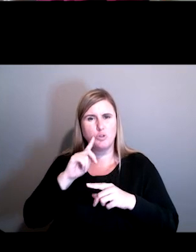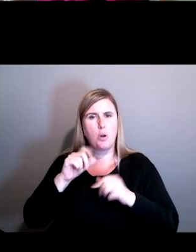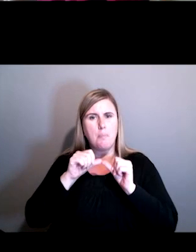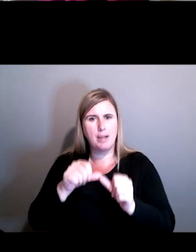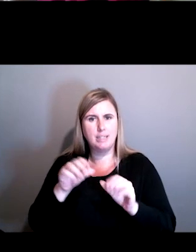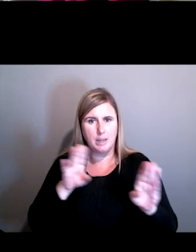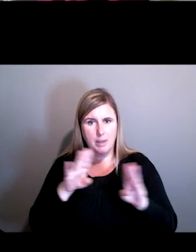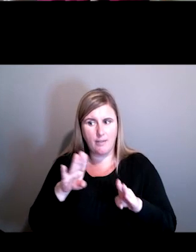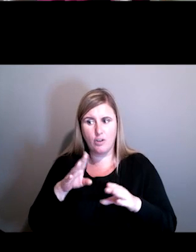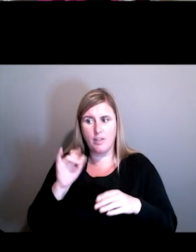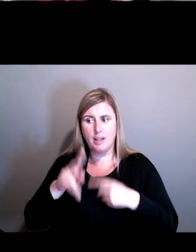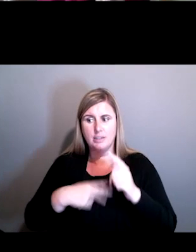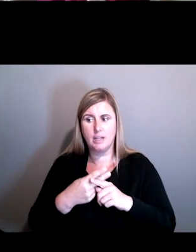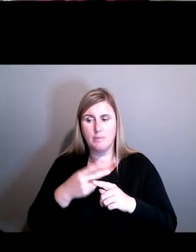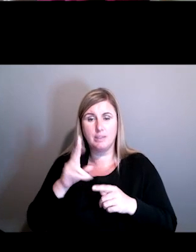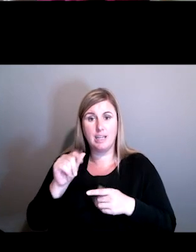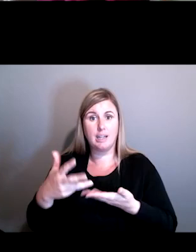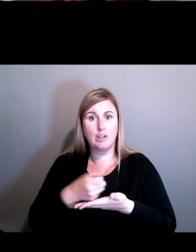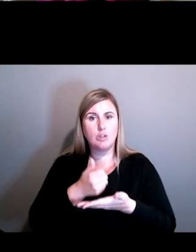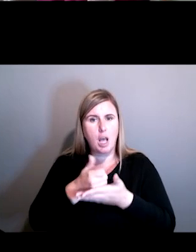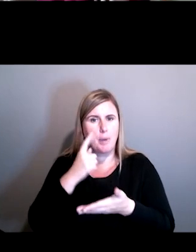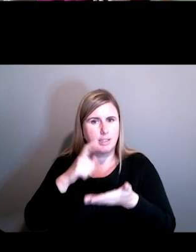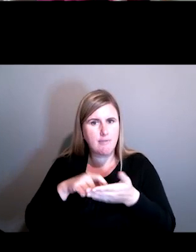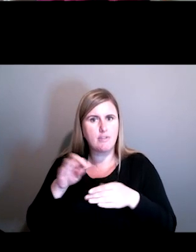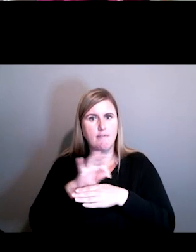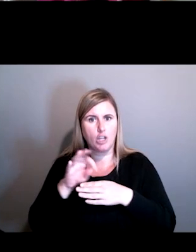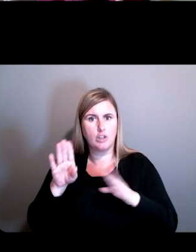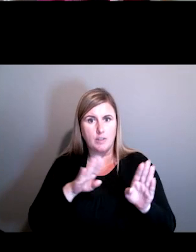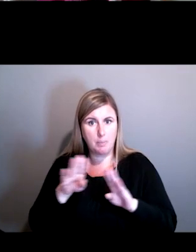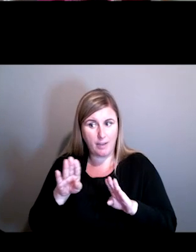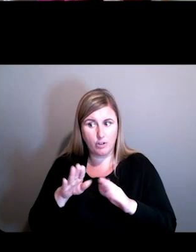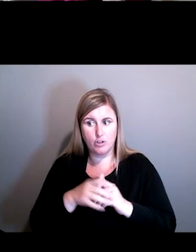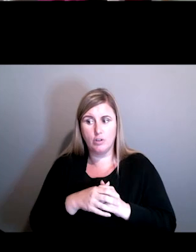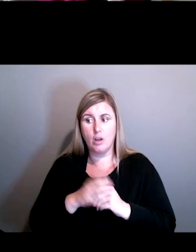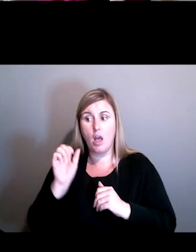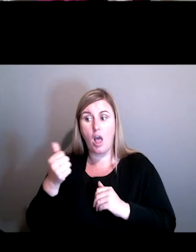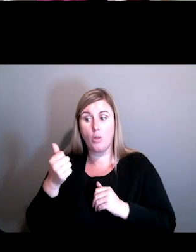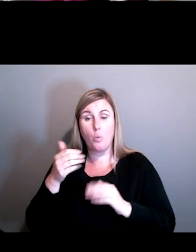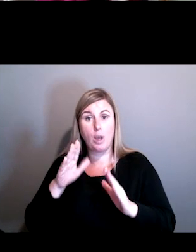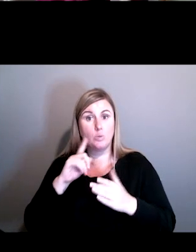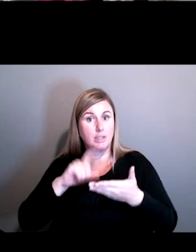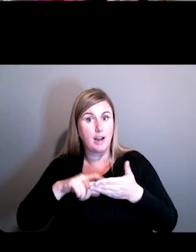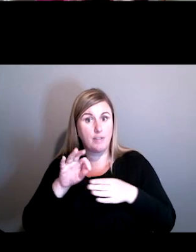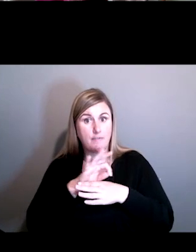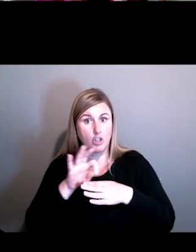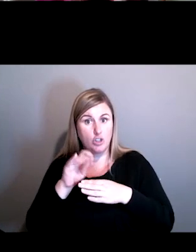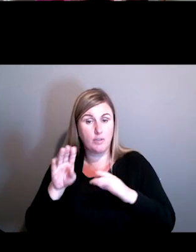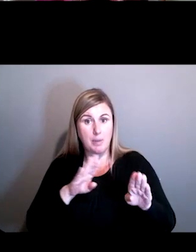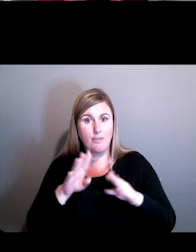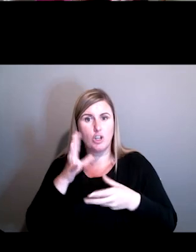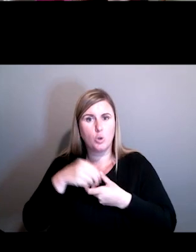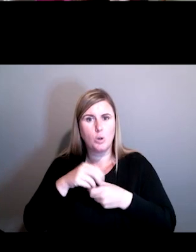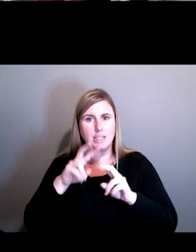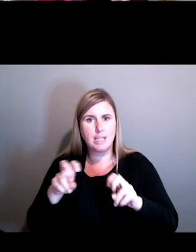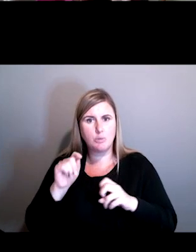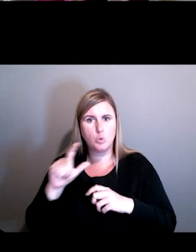of data collection helps you identify the function of the behavior. Other ways to identify the function of the behavior include an assessment tool called the FAST,